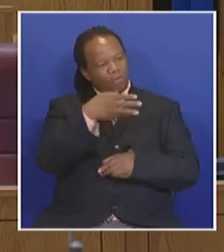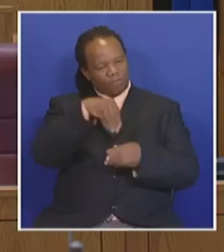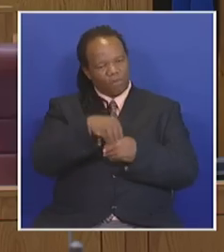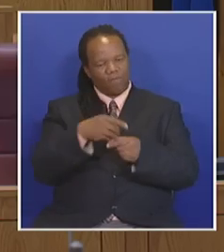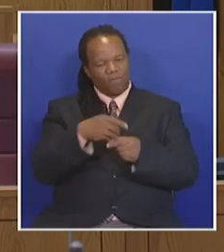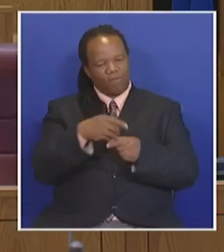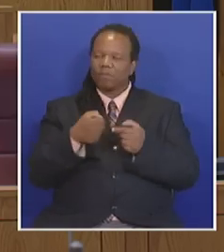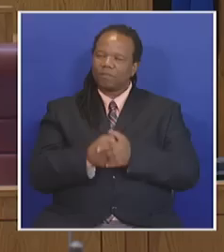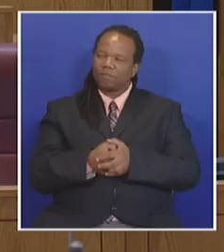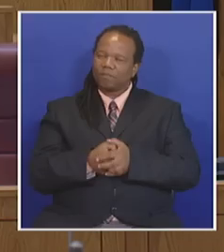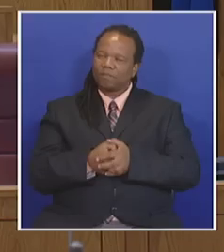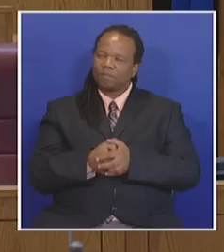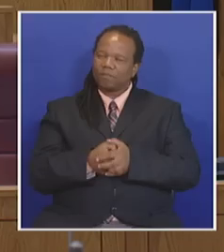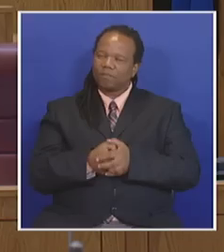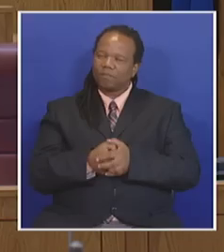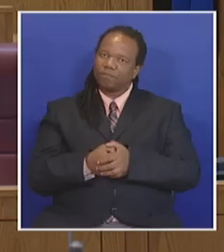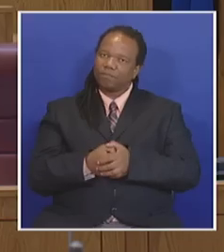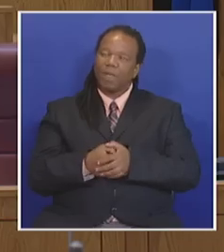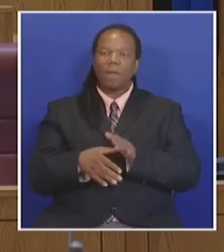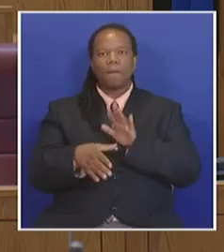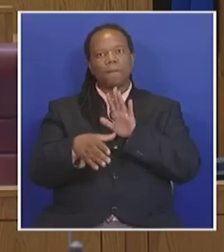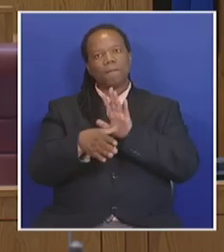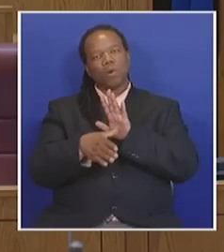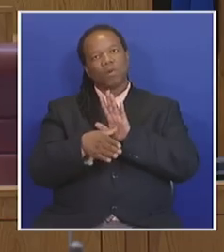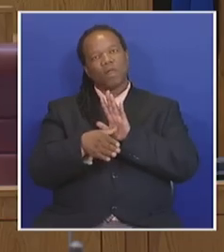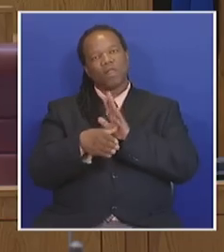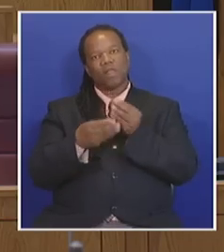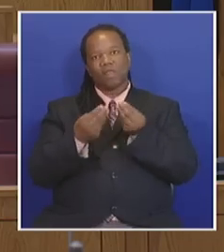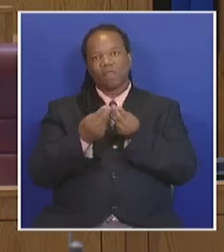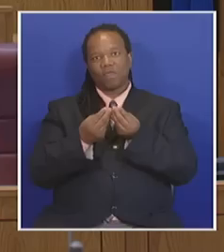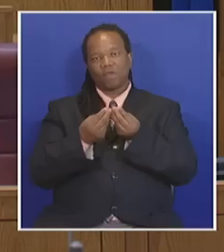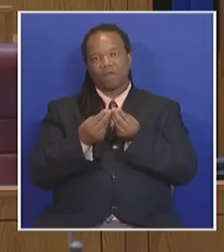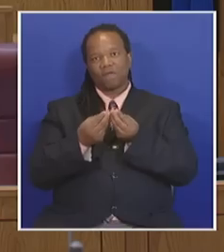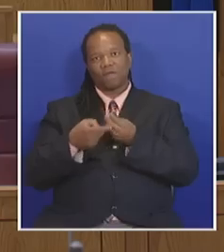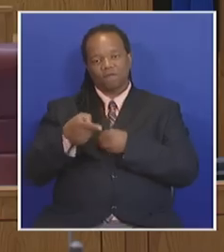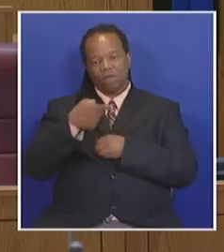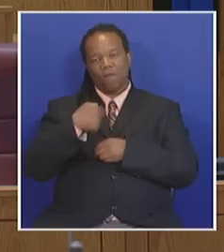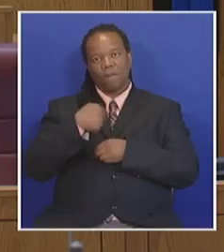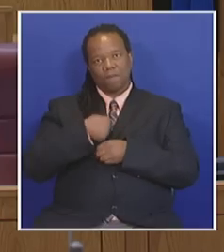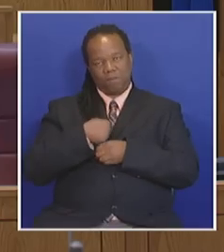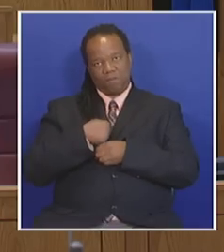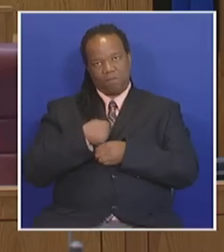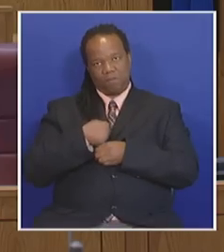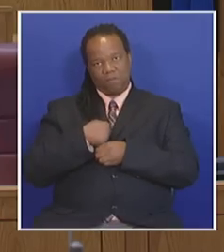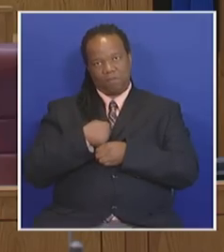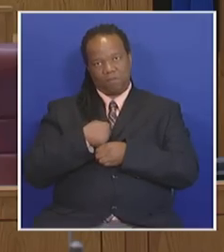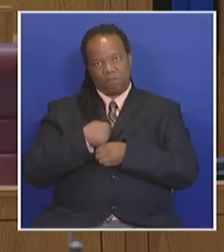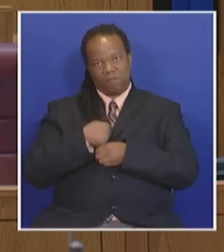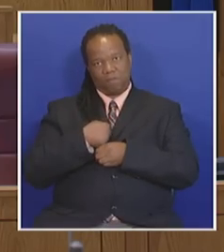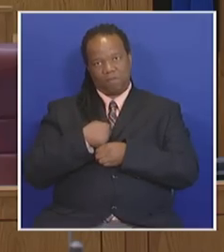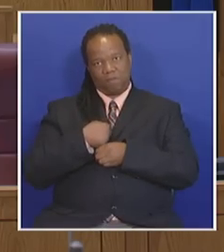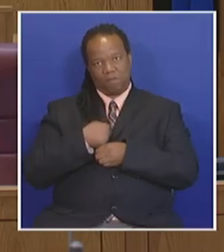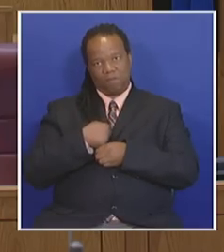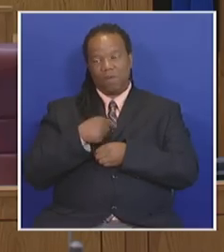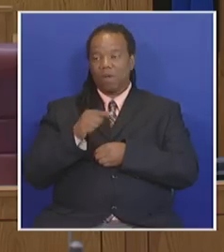It would be important for me, and I suggest, Chief Whip, that we do look at a